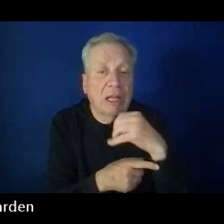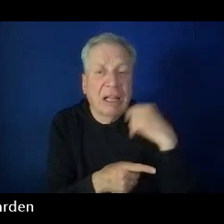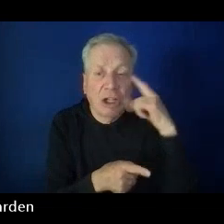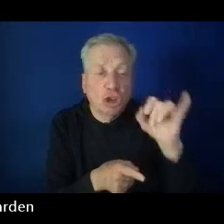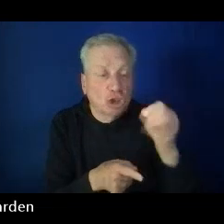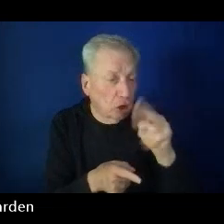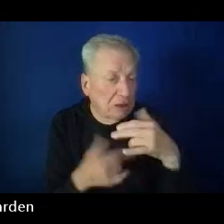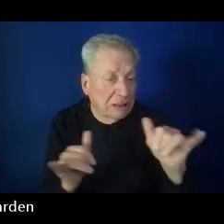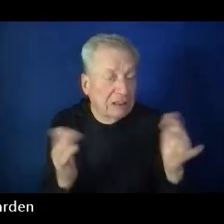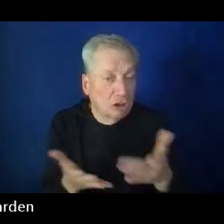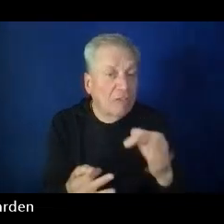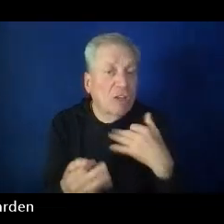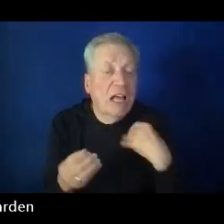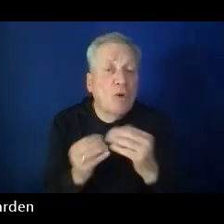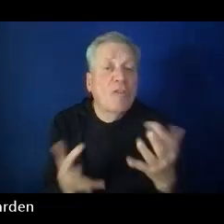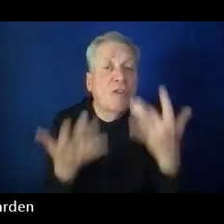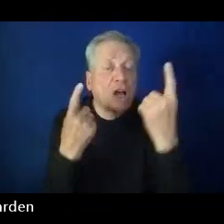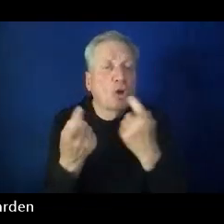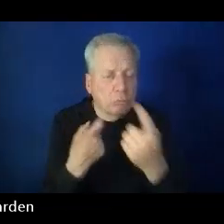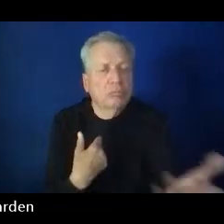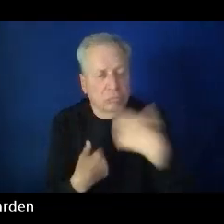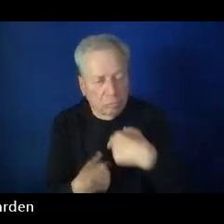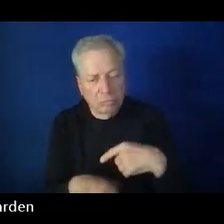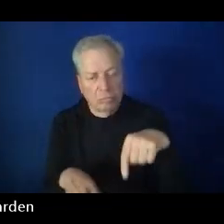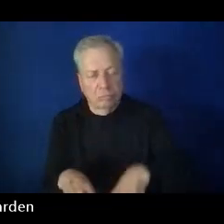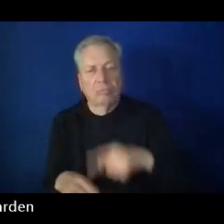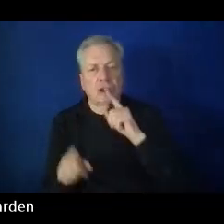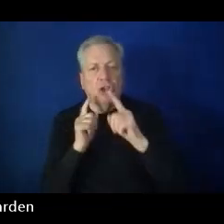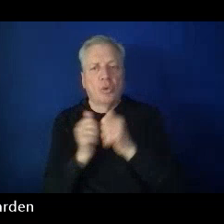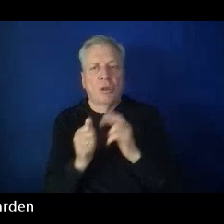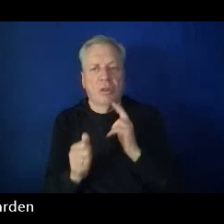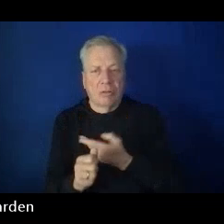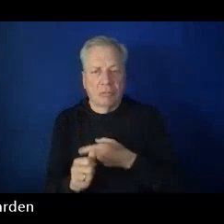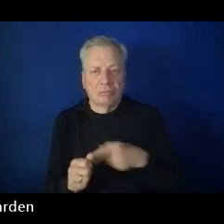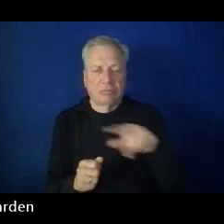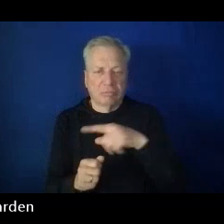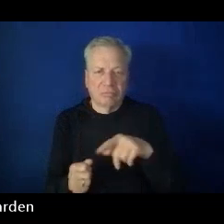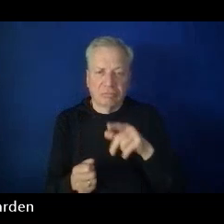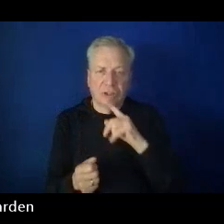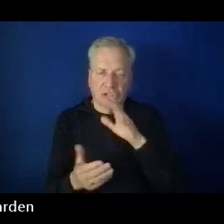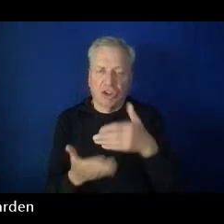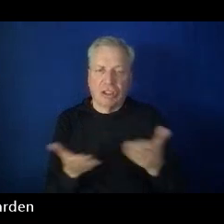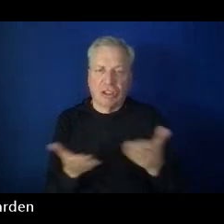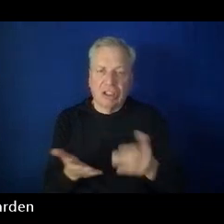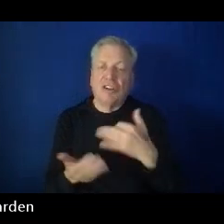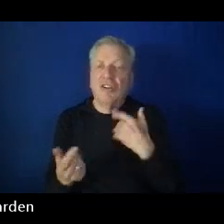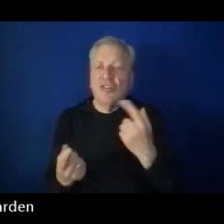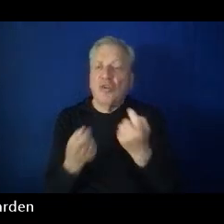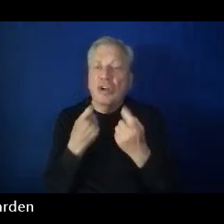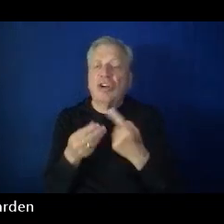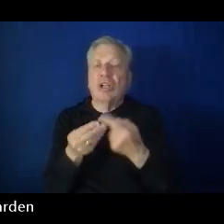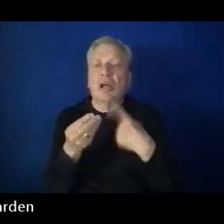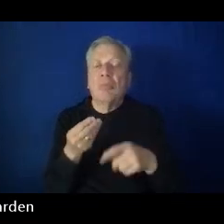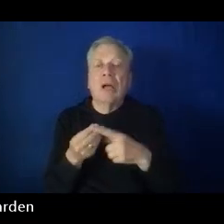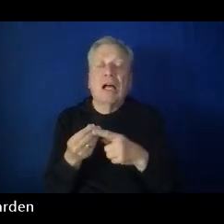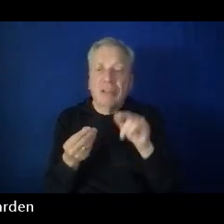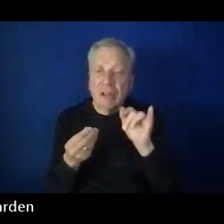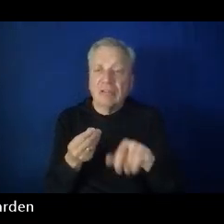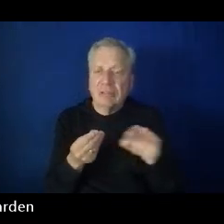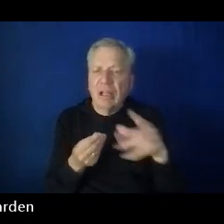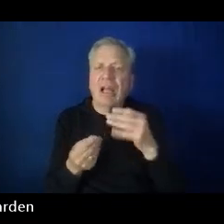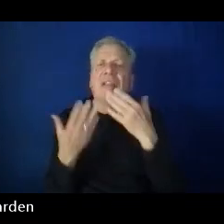you have more fire questions, please come on down and talk to us. Kim and Jim are still here if you have questions about concessions. And